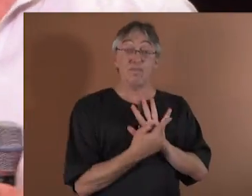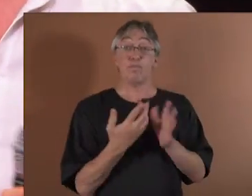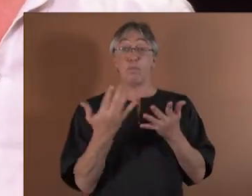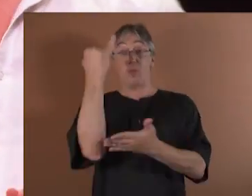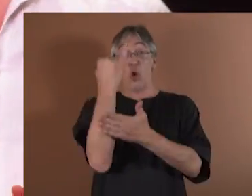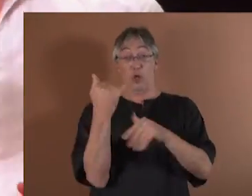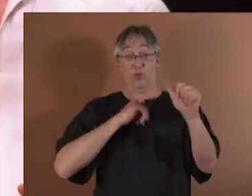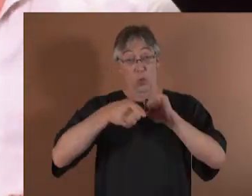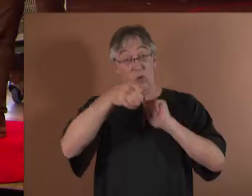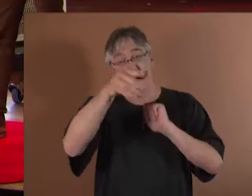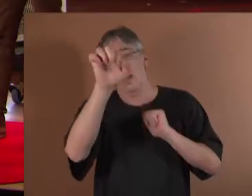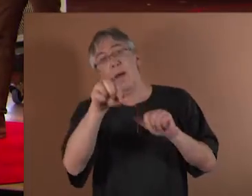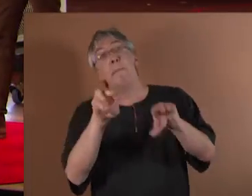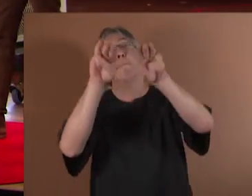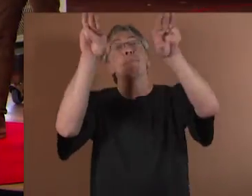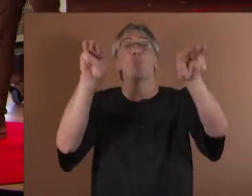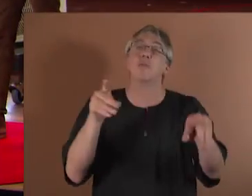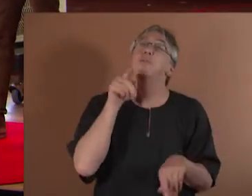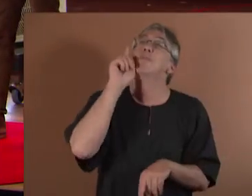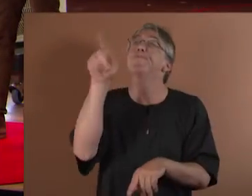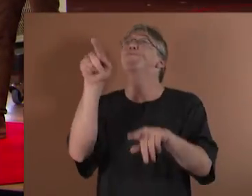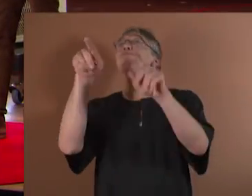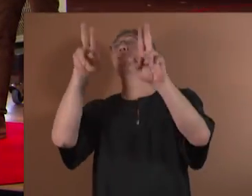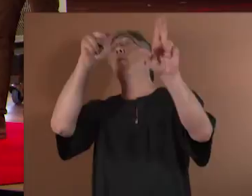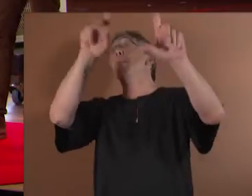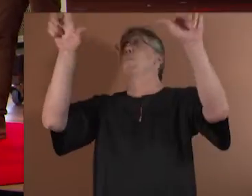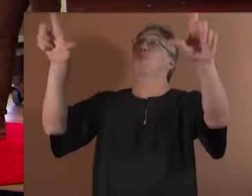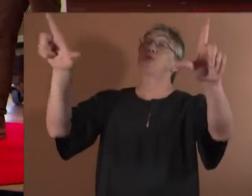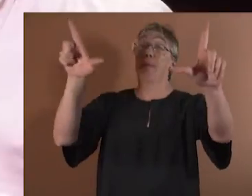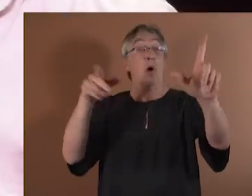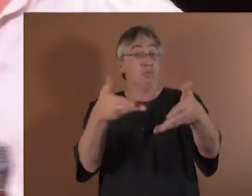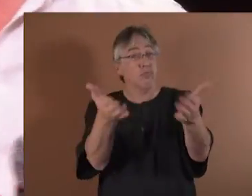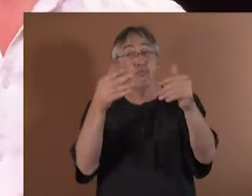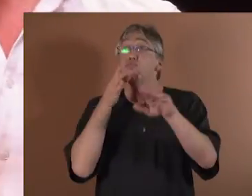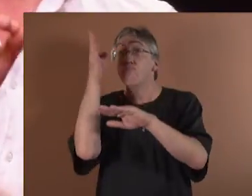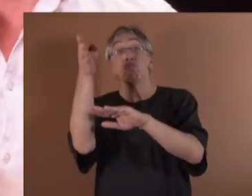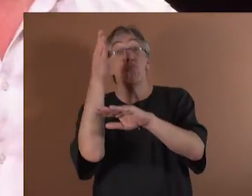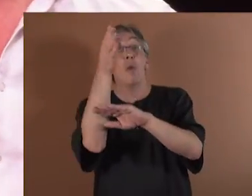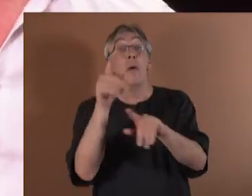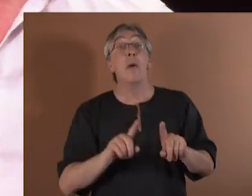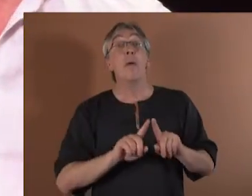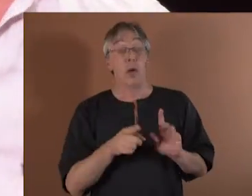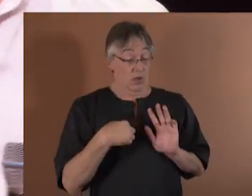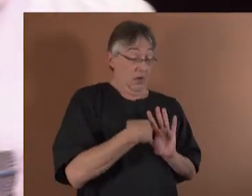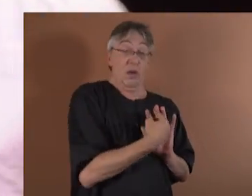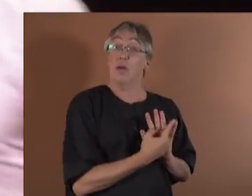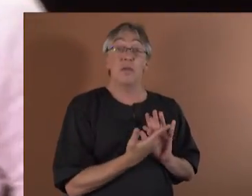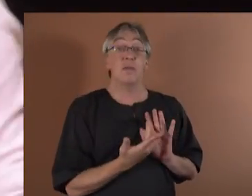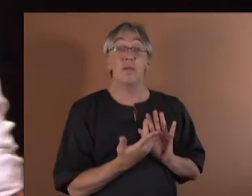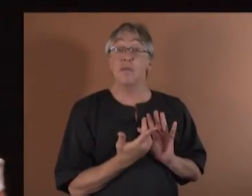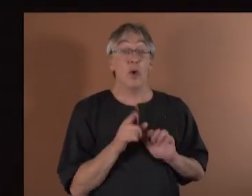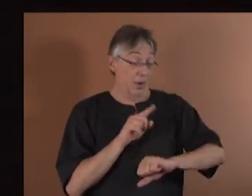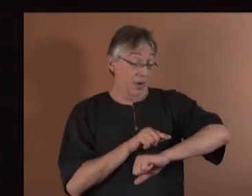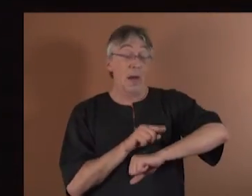museum and then you can watch the paintings hanging on the wall. Great. Do so. Please do so. But research showed that people take 11 seconds